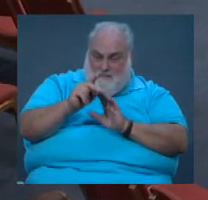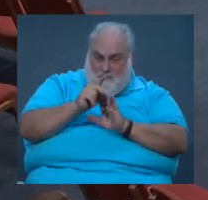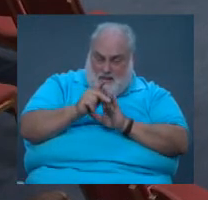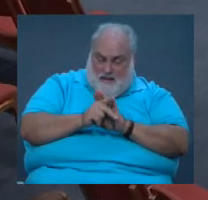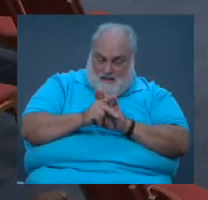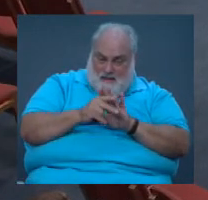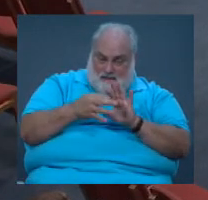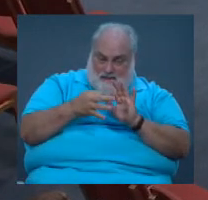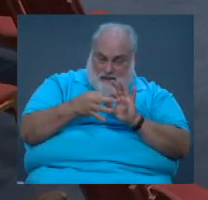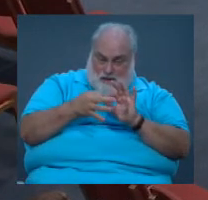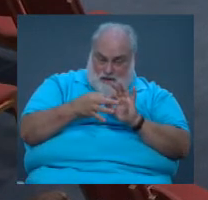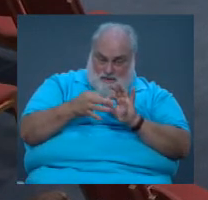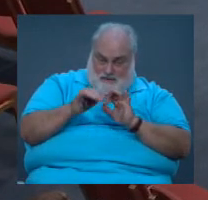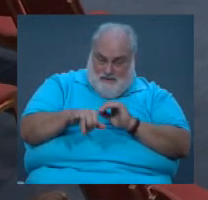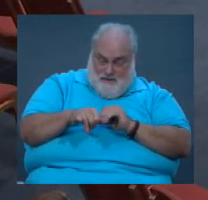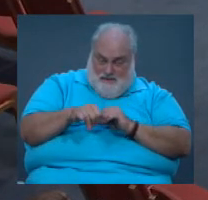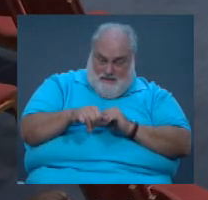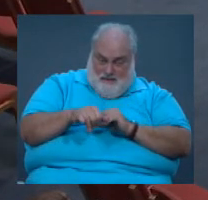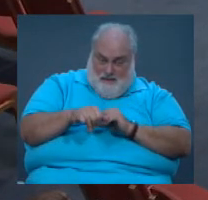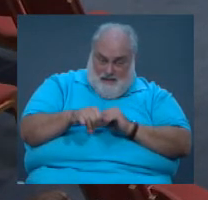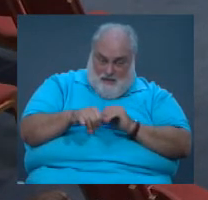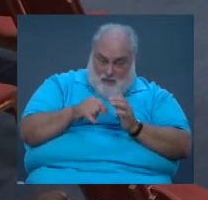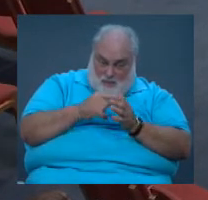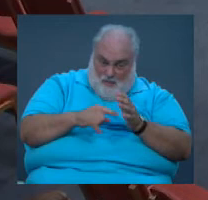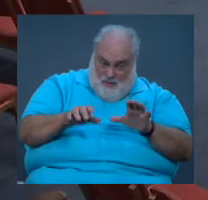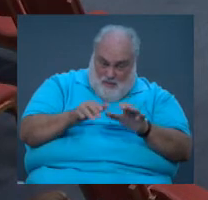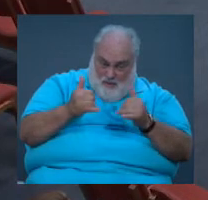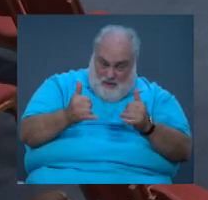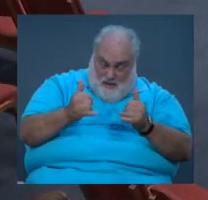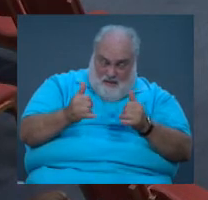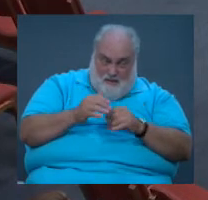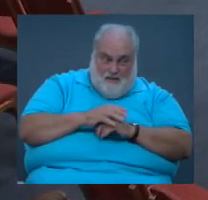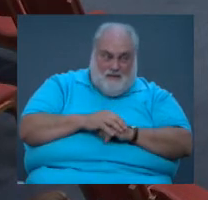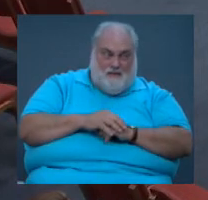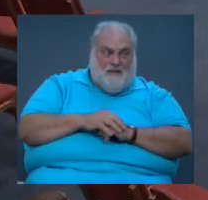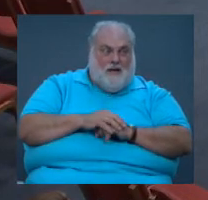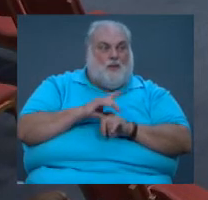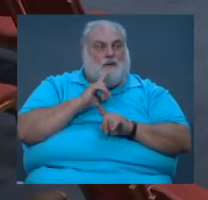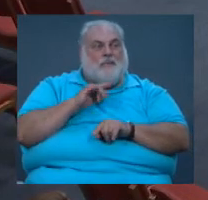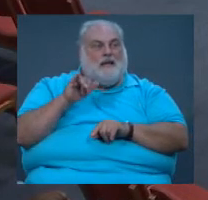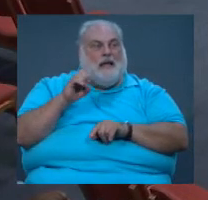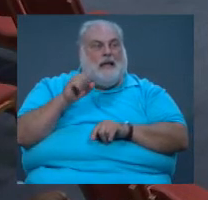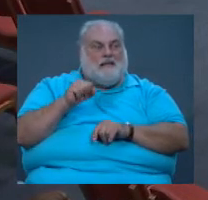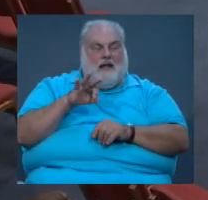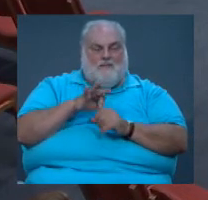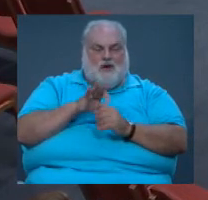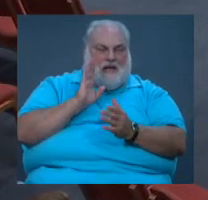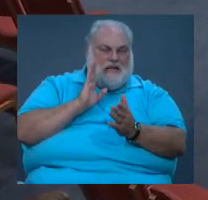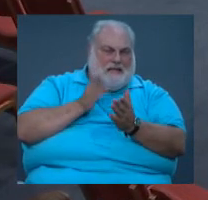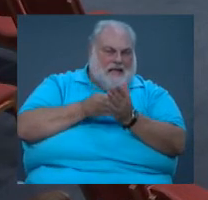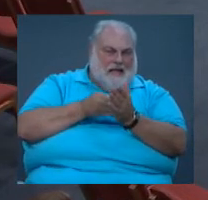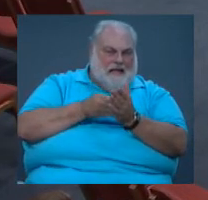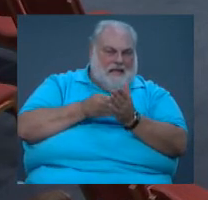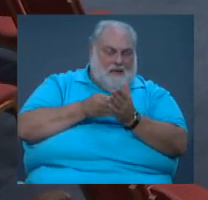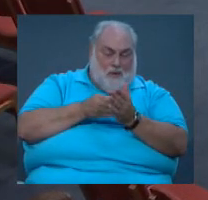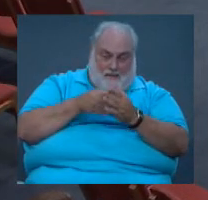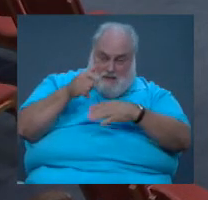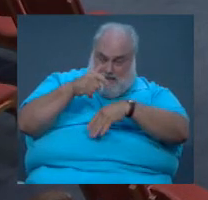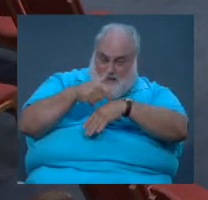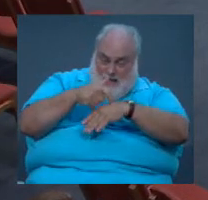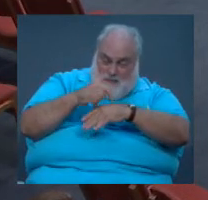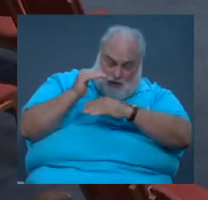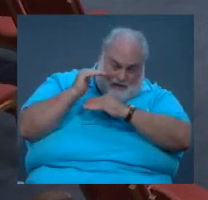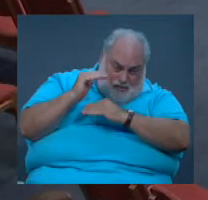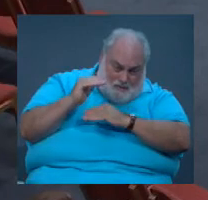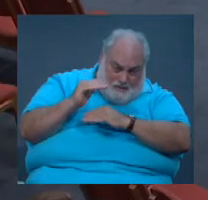discussion? This is what we're doing right now, correct? Yes. And I voted against that. So did we have a time